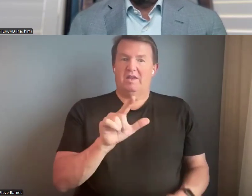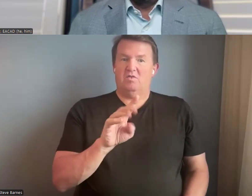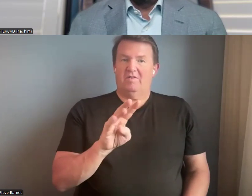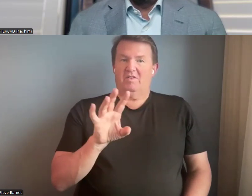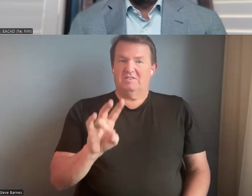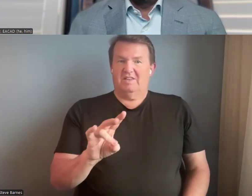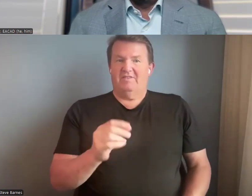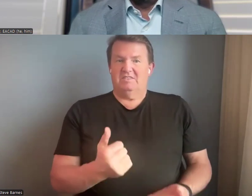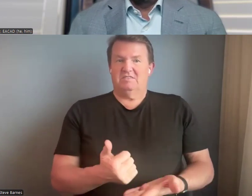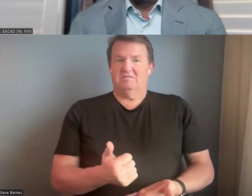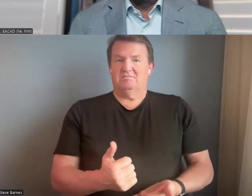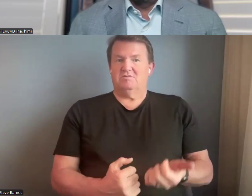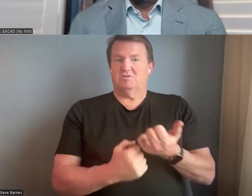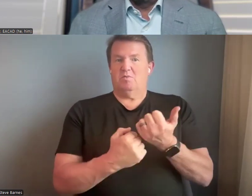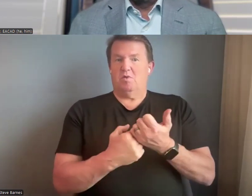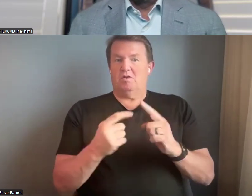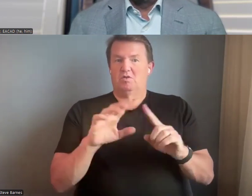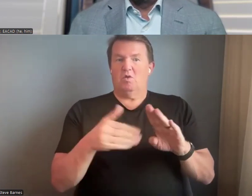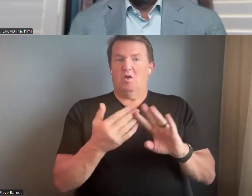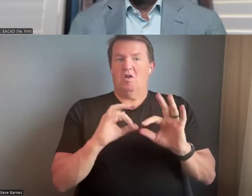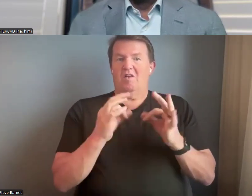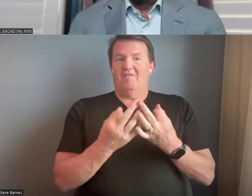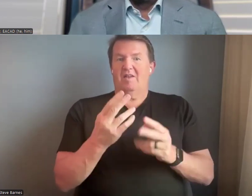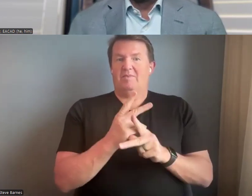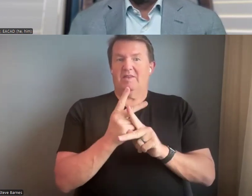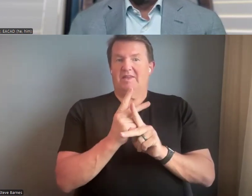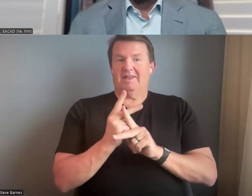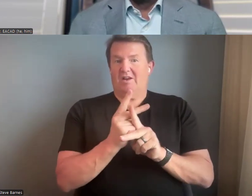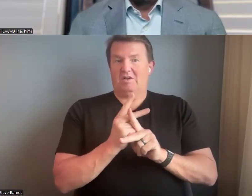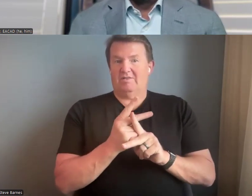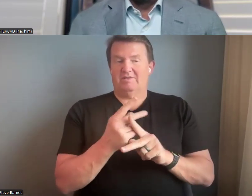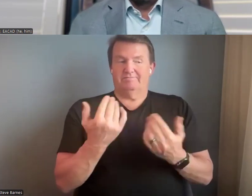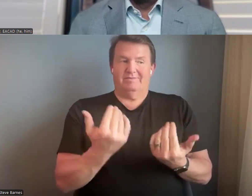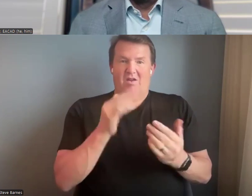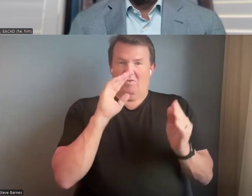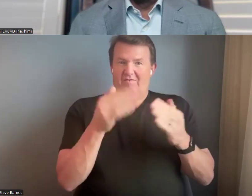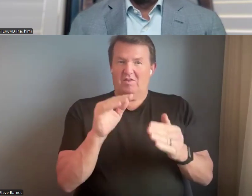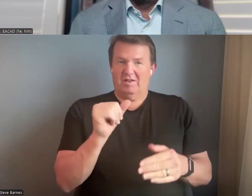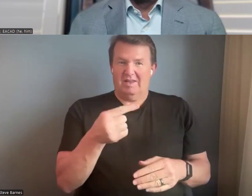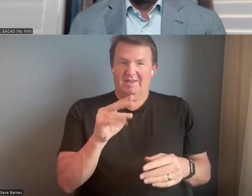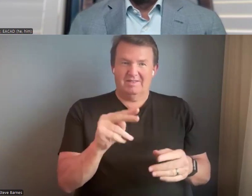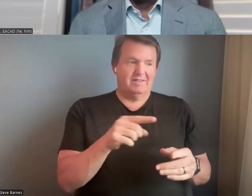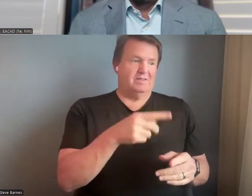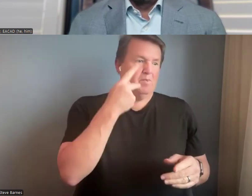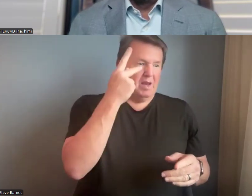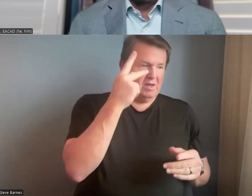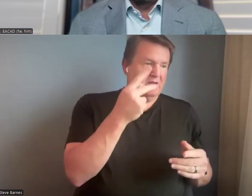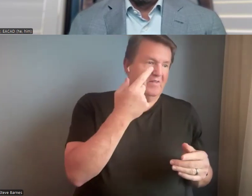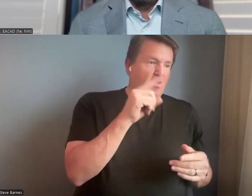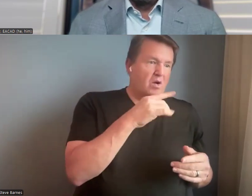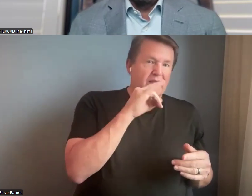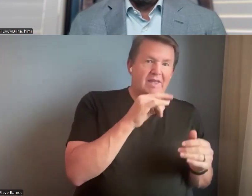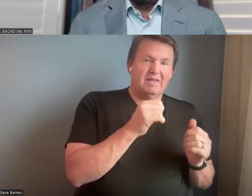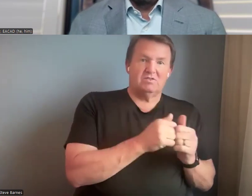family caregivers. So I know here we're focused on aging. However, this is from a parent navigating kids with special needs to complex